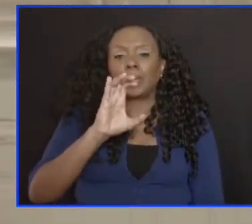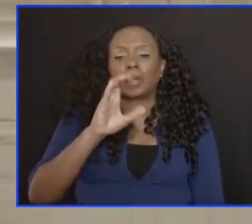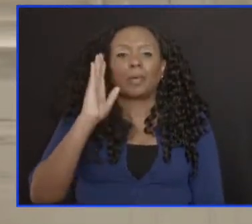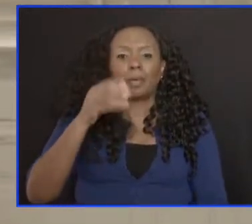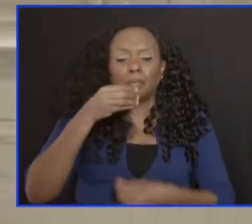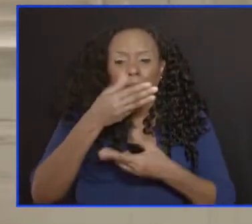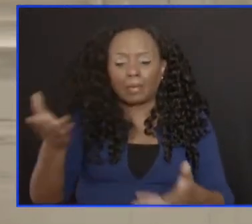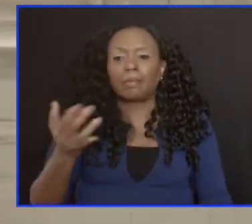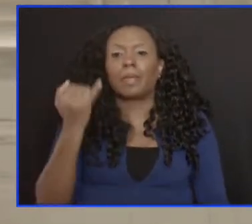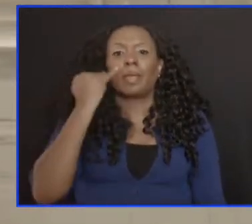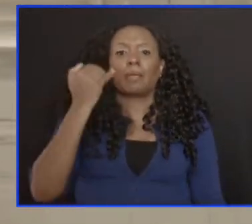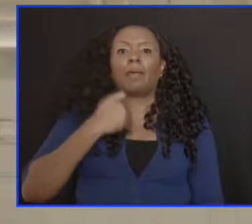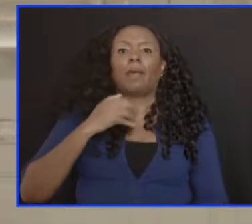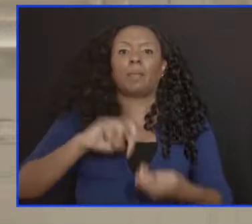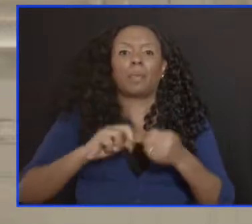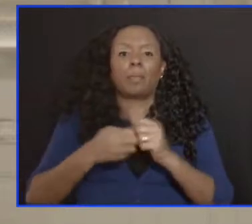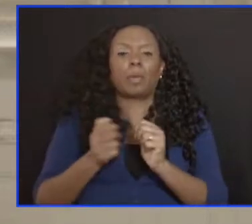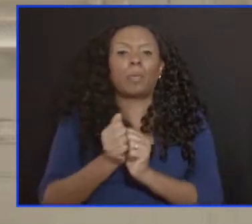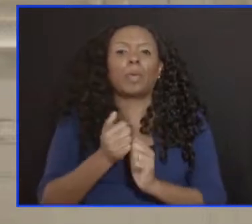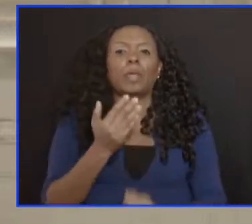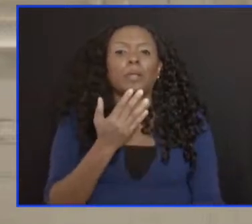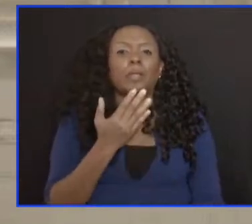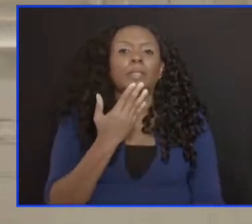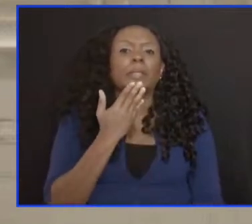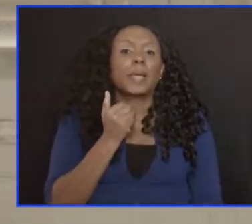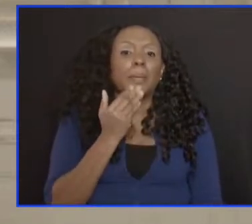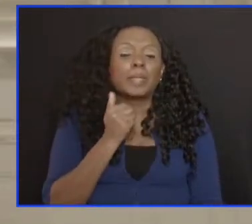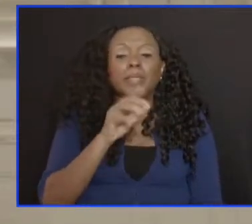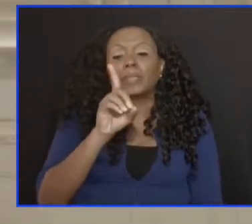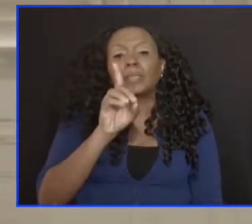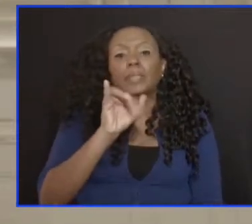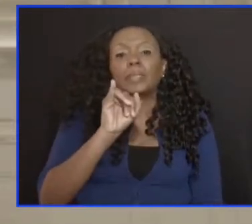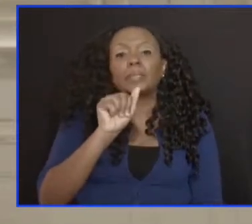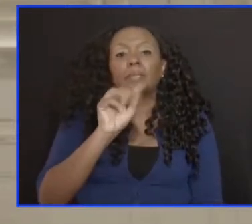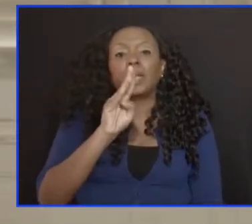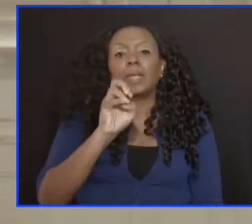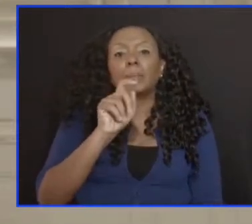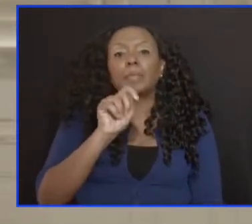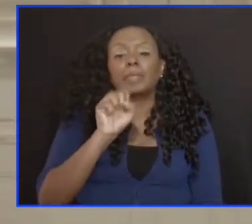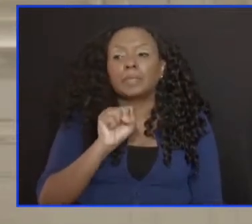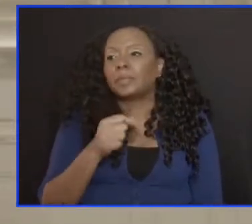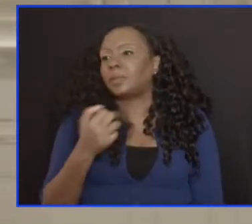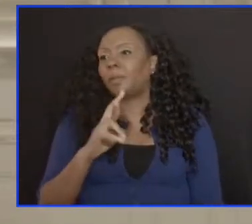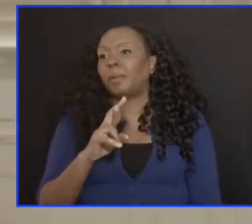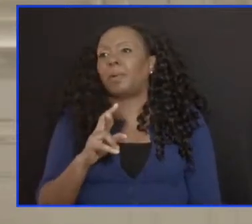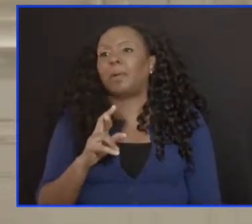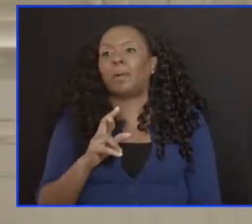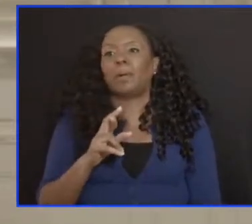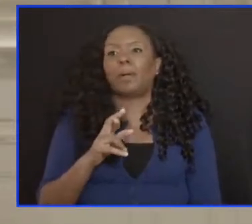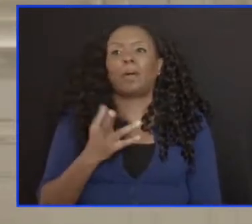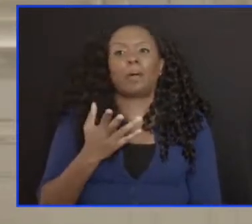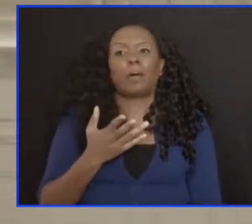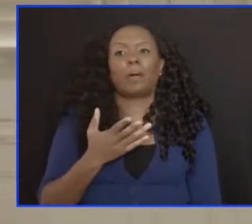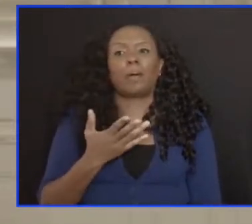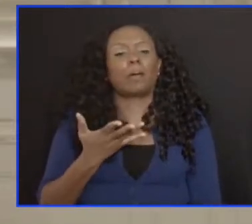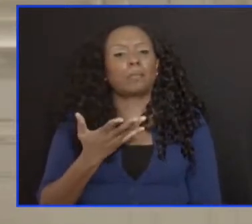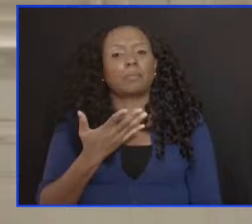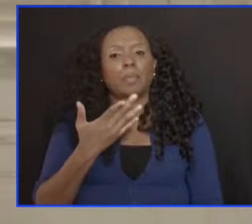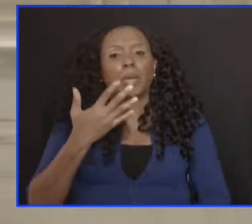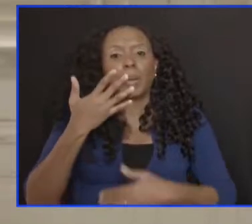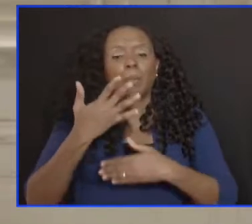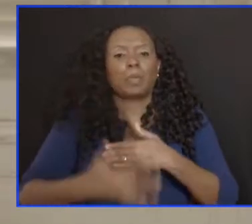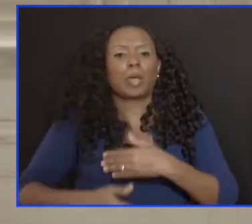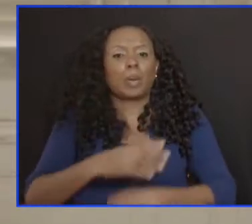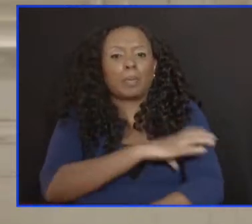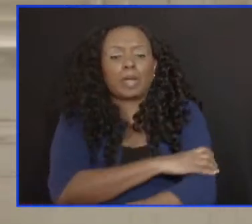of COVID, that is a challenge, we will fix that. And even if blood pressure is low, we will think that if they need a hug and a level of caring, we